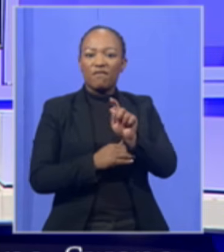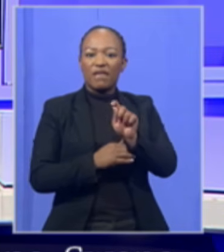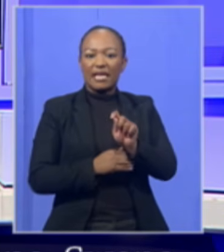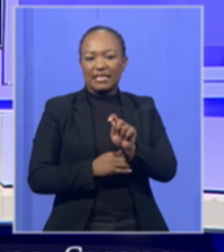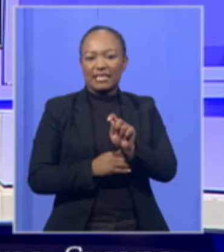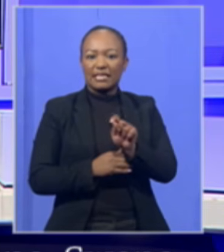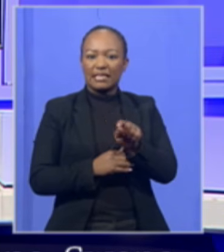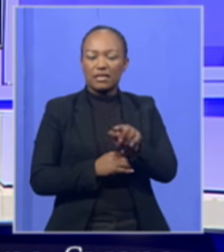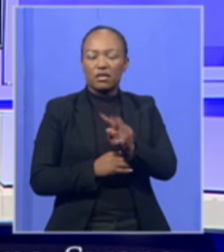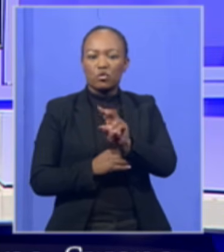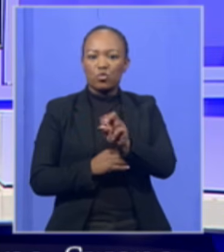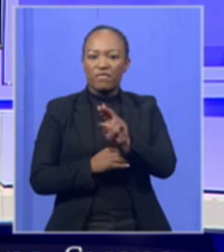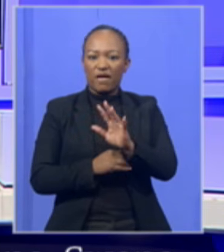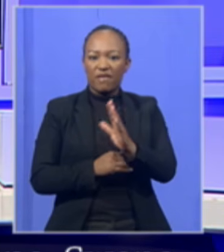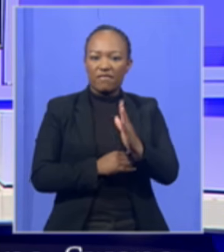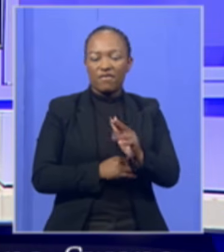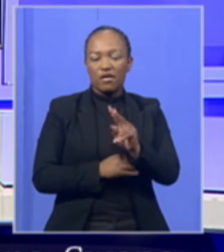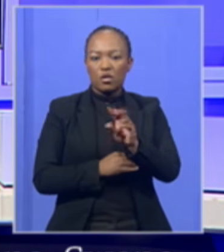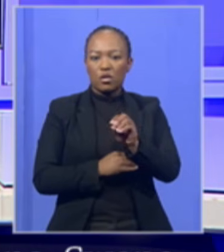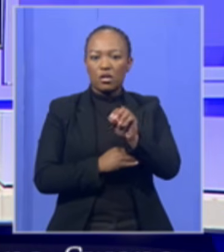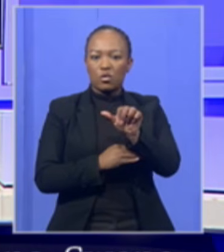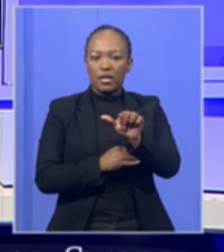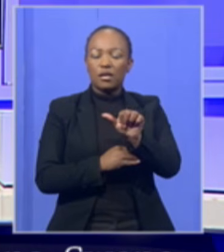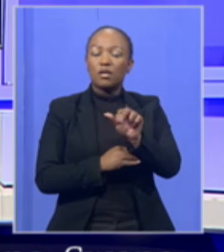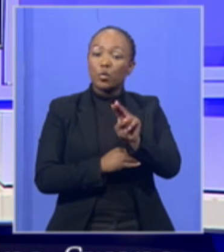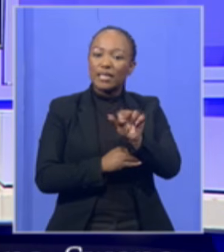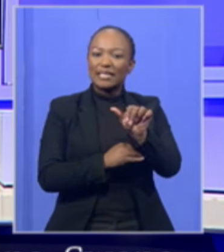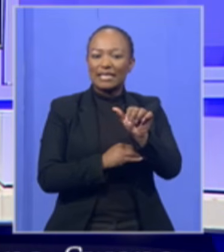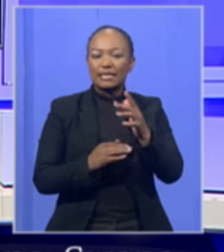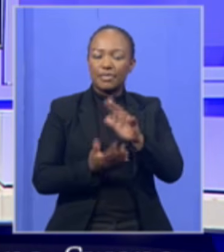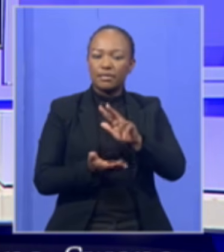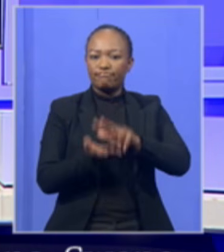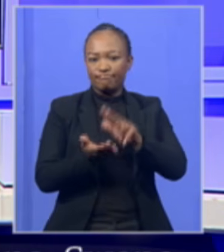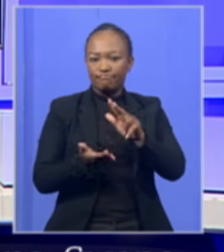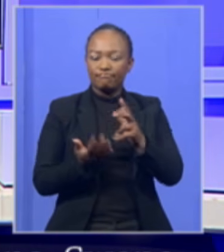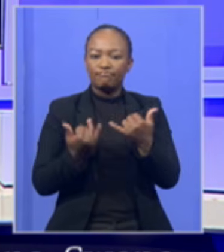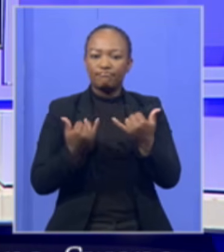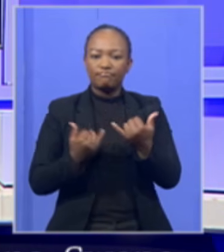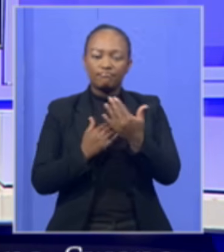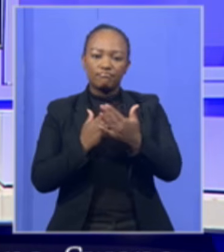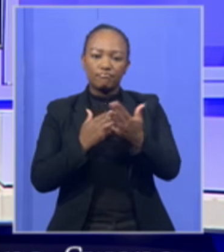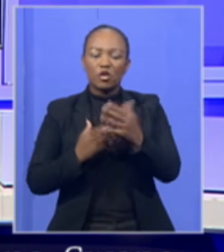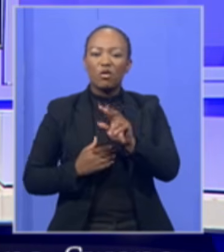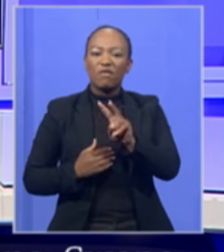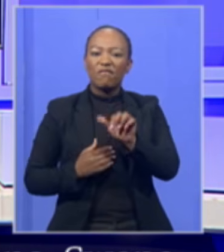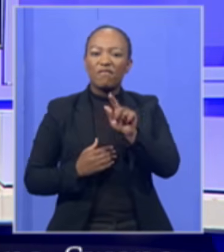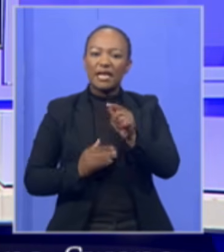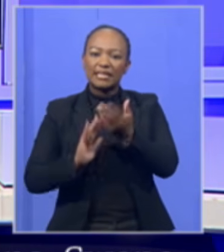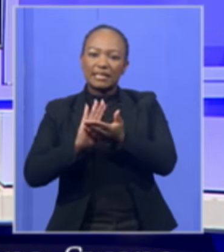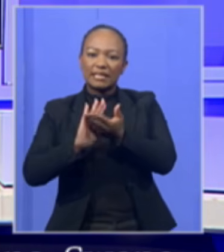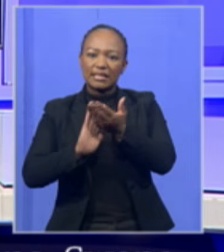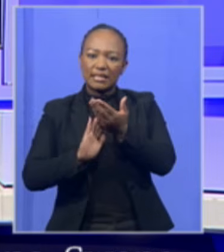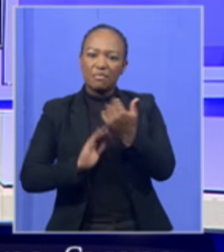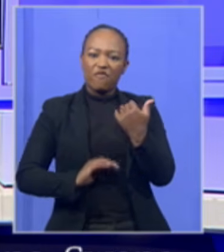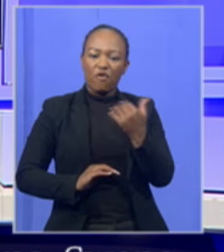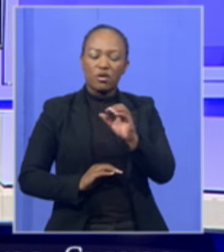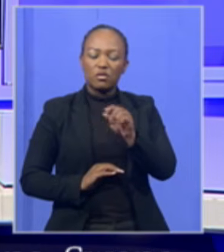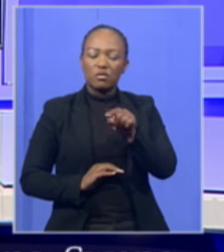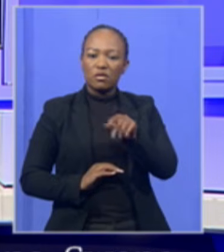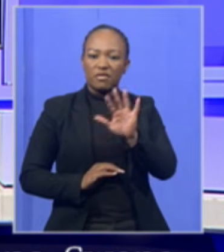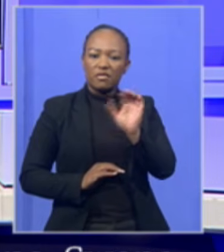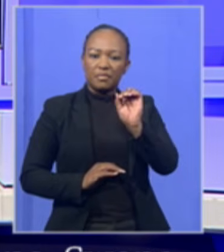2025 le 2026. E gapeleditseng go fetolwa ga tshwetso ya go oketsa lekgetho la badirisi ka halofo ya